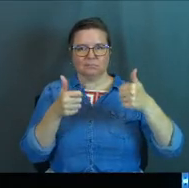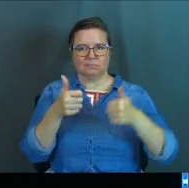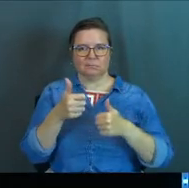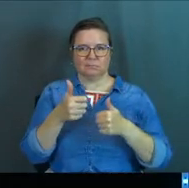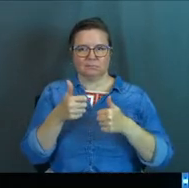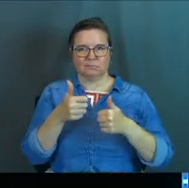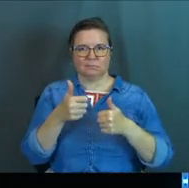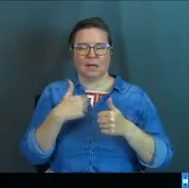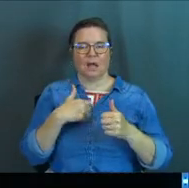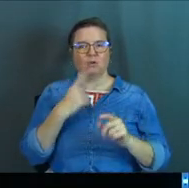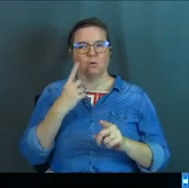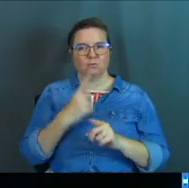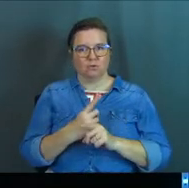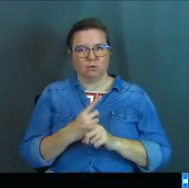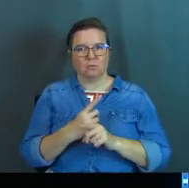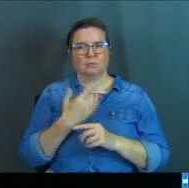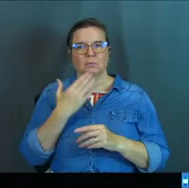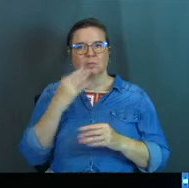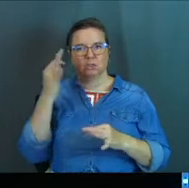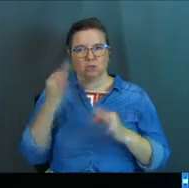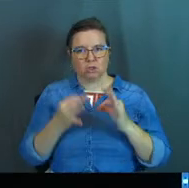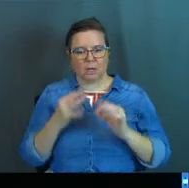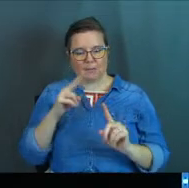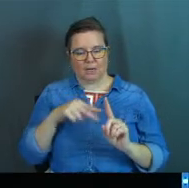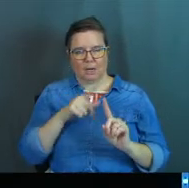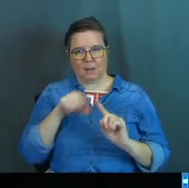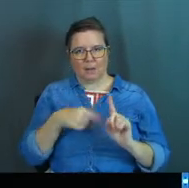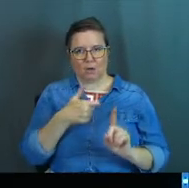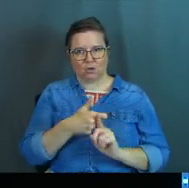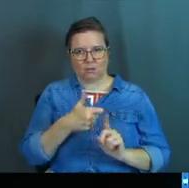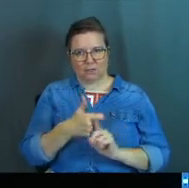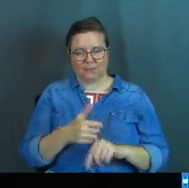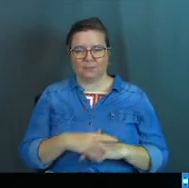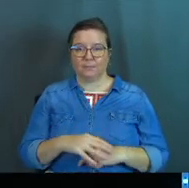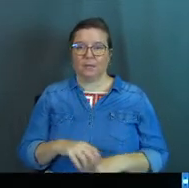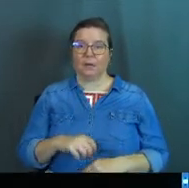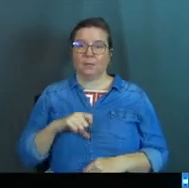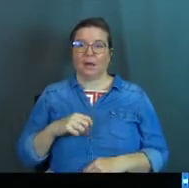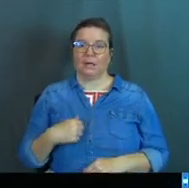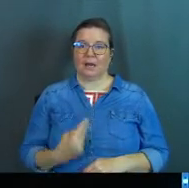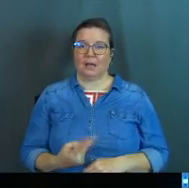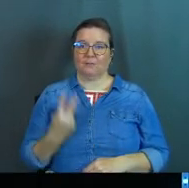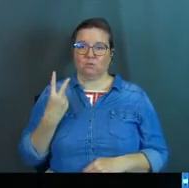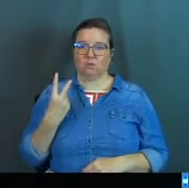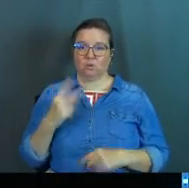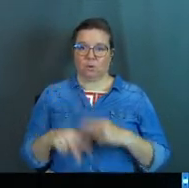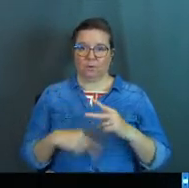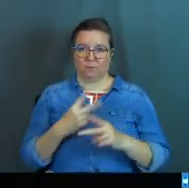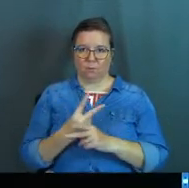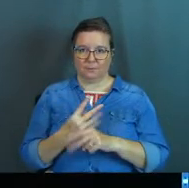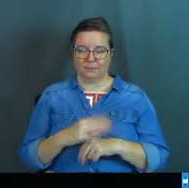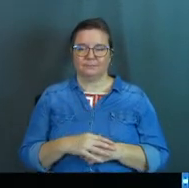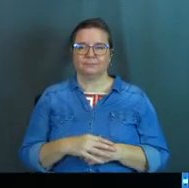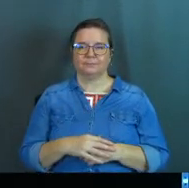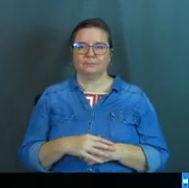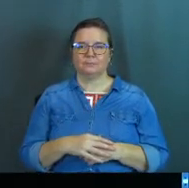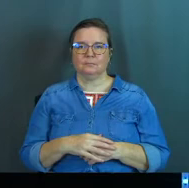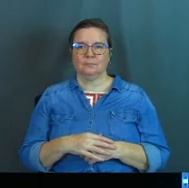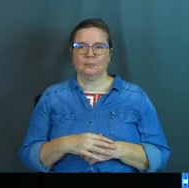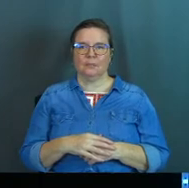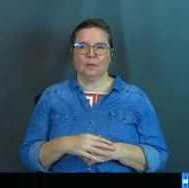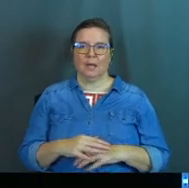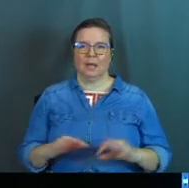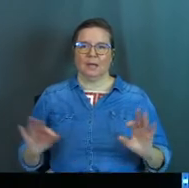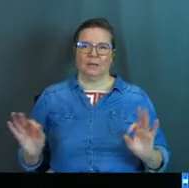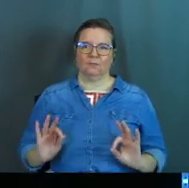yourself, a right judgment about yourself. Pride can take two forms, an inferiority form